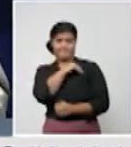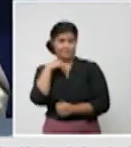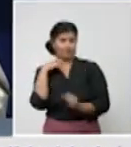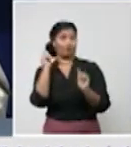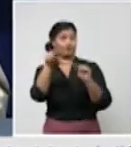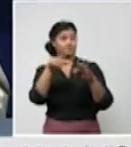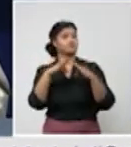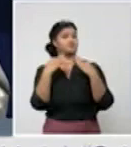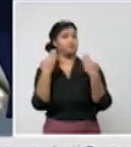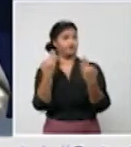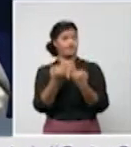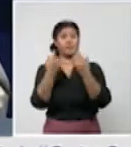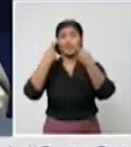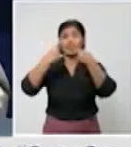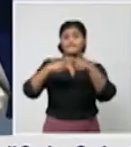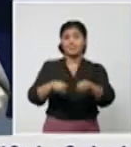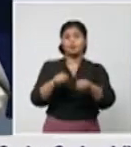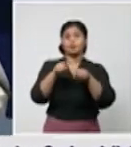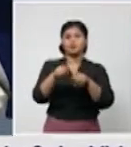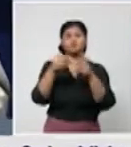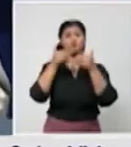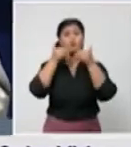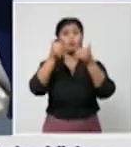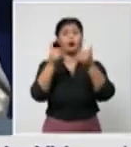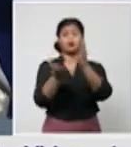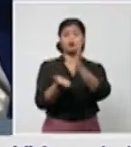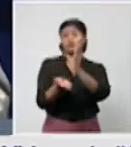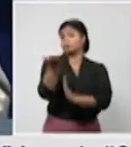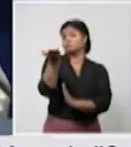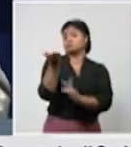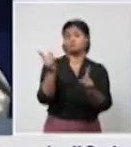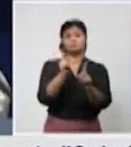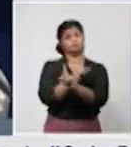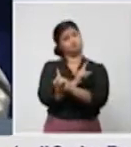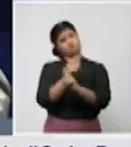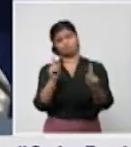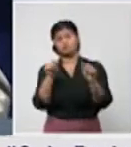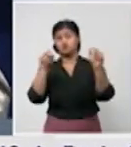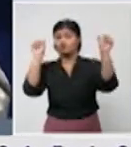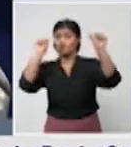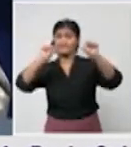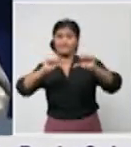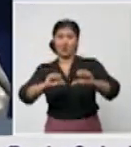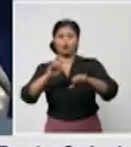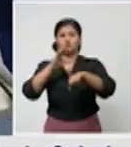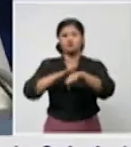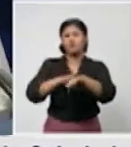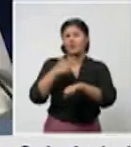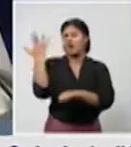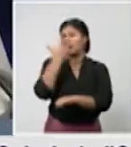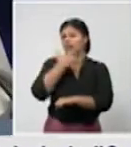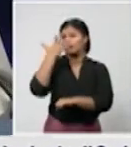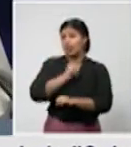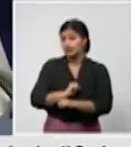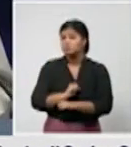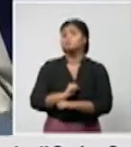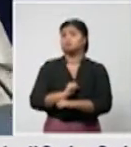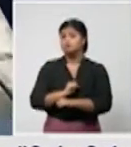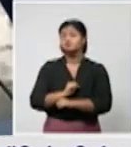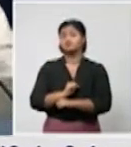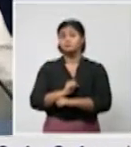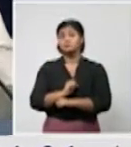of confirmed cases in our country, the tougher the restriction and isolation measures in some areas. At the molecular